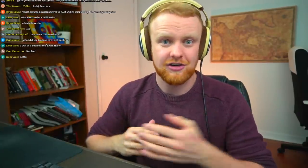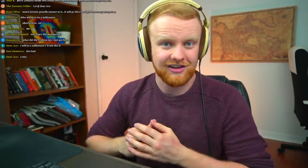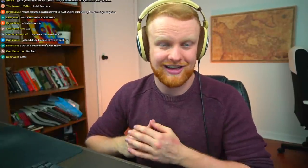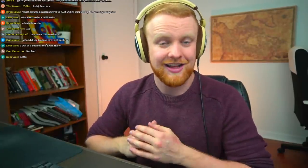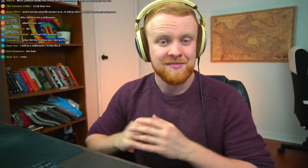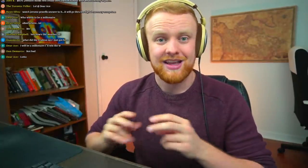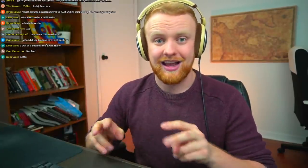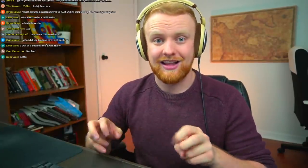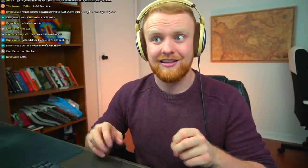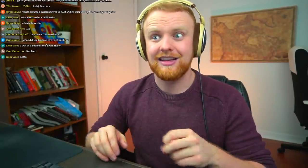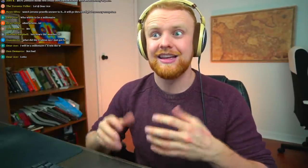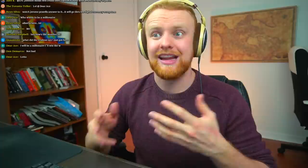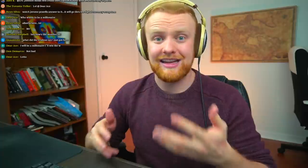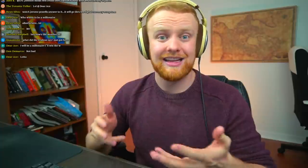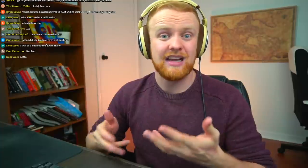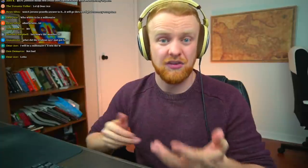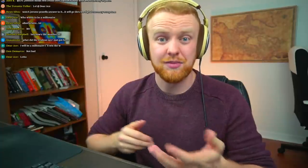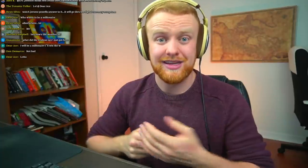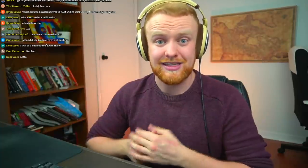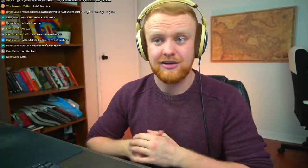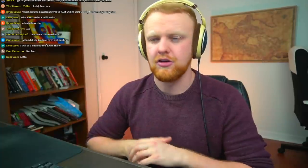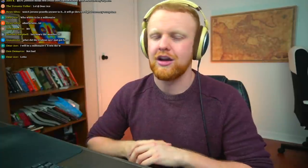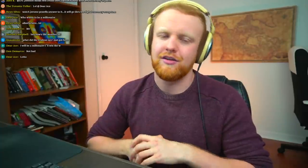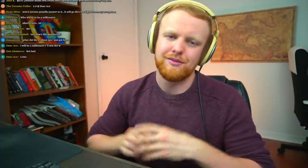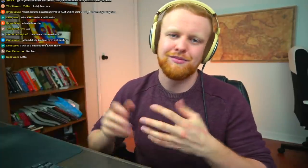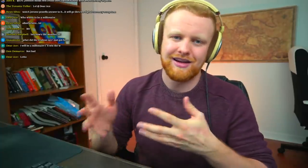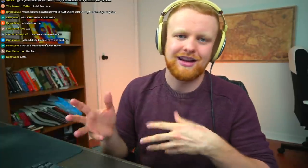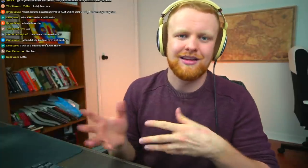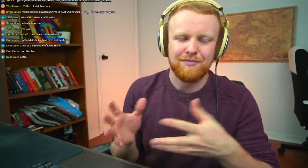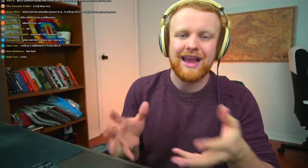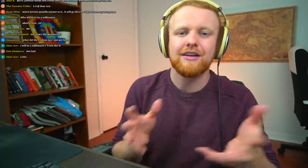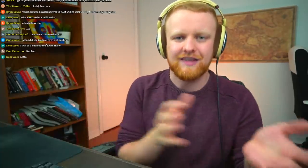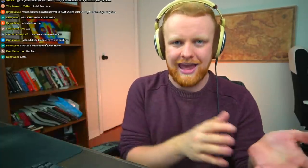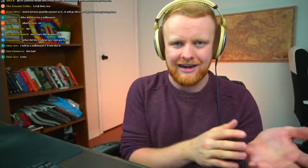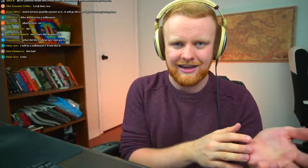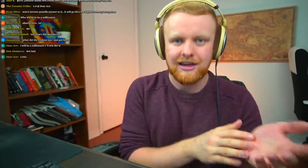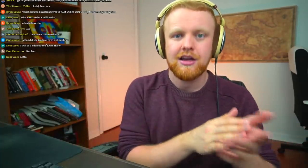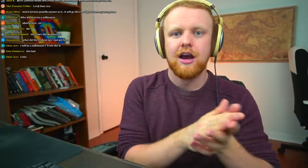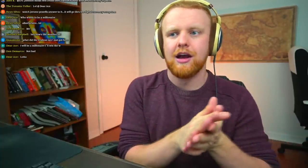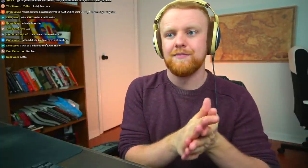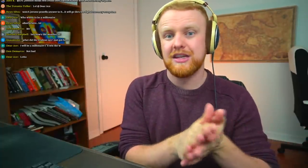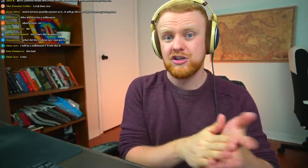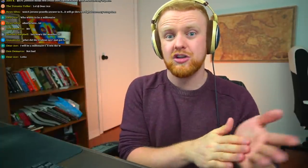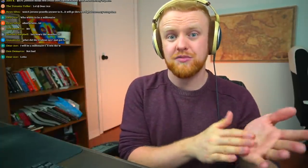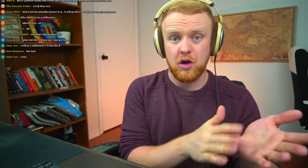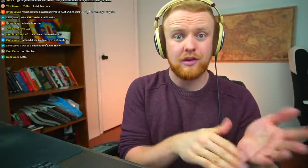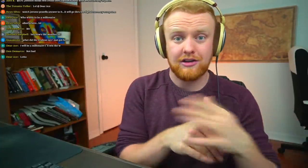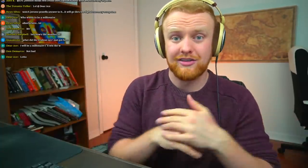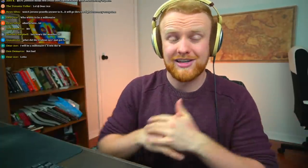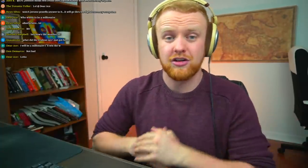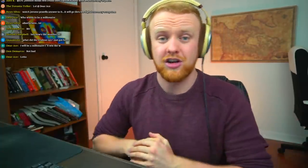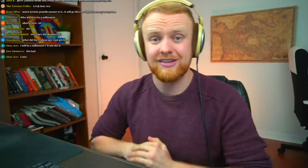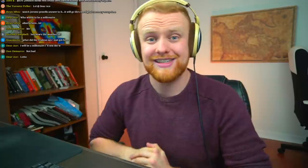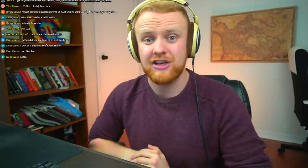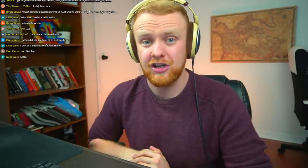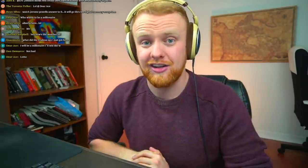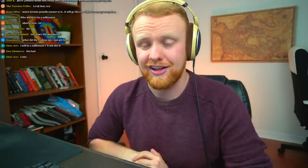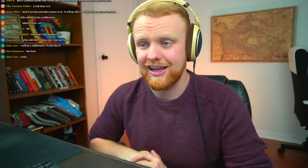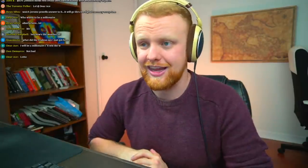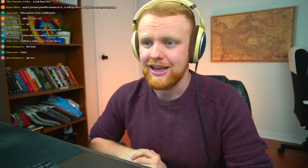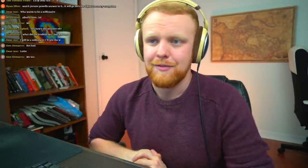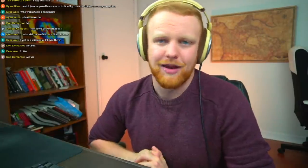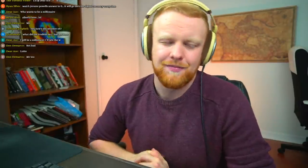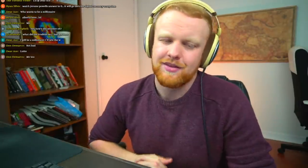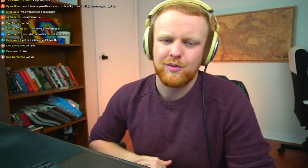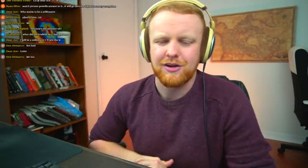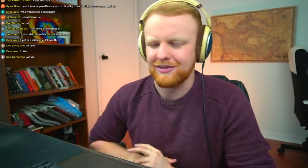currency, or like a Canadian government, or not government, but a Bank of Canada digital token or digital currency could look